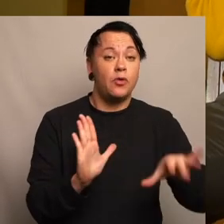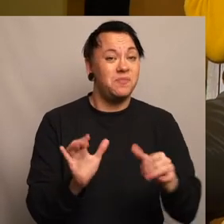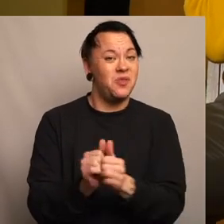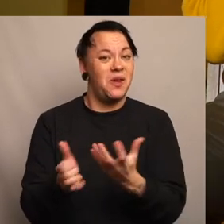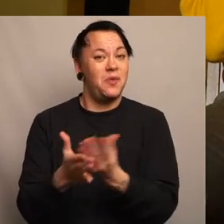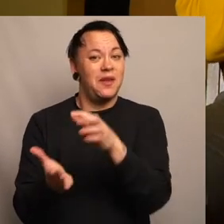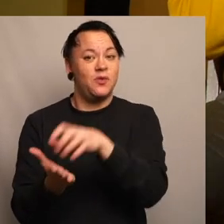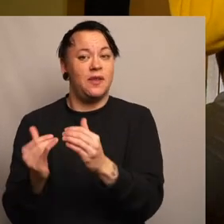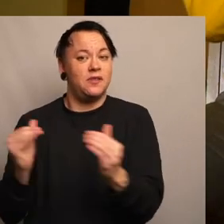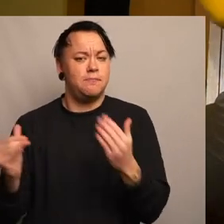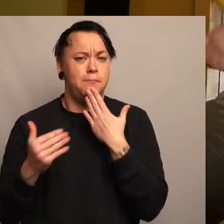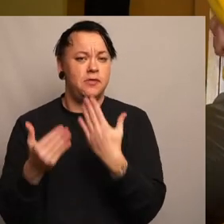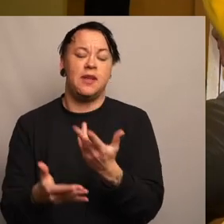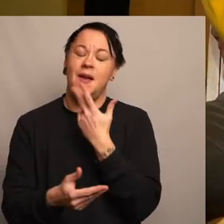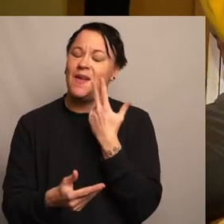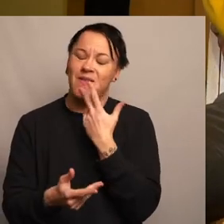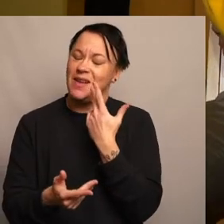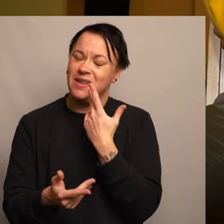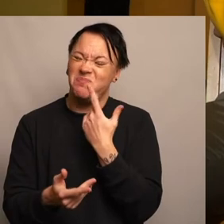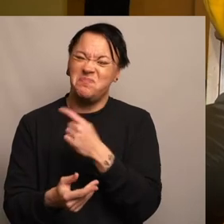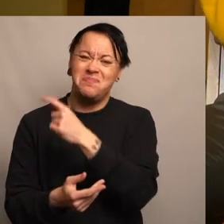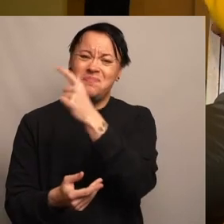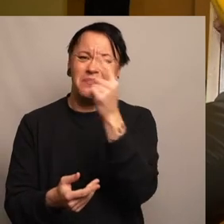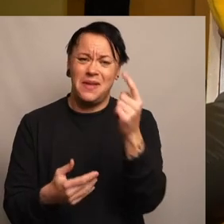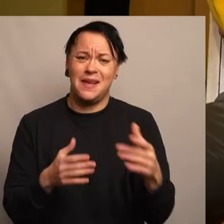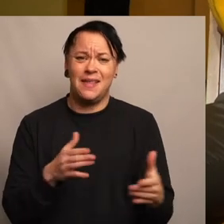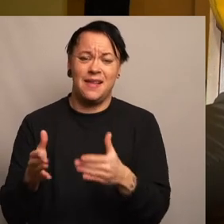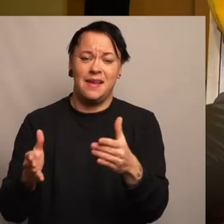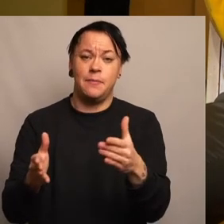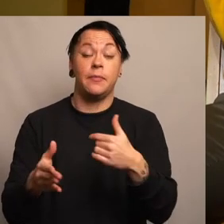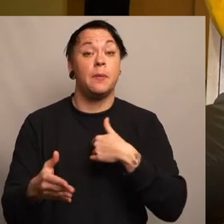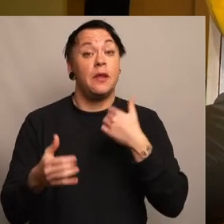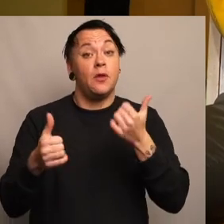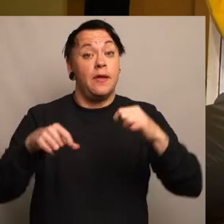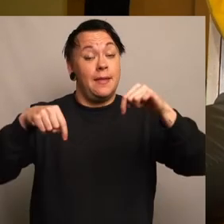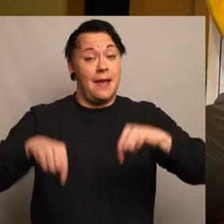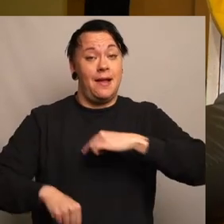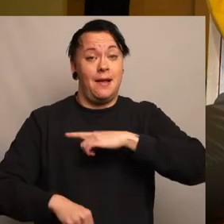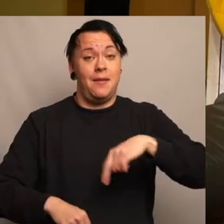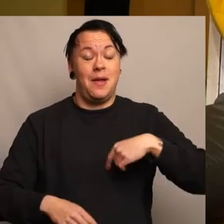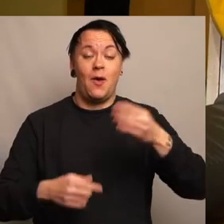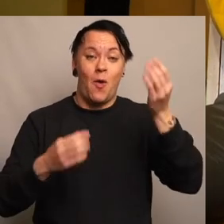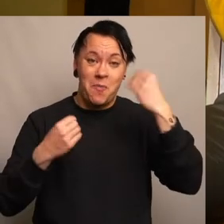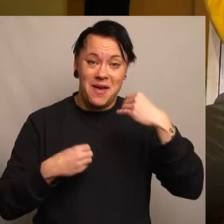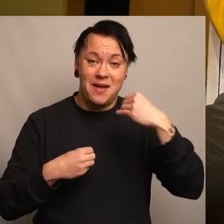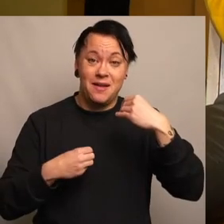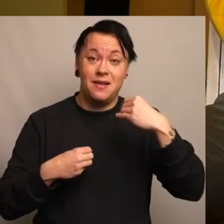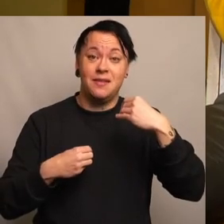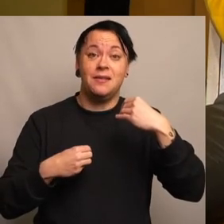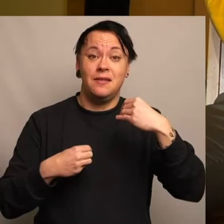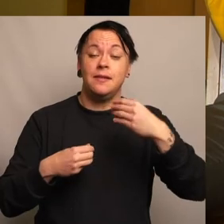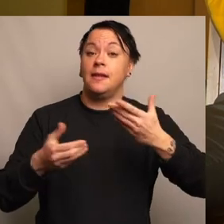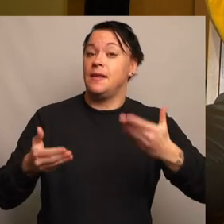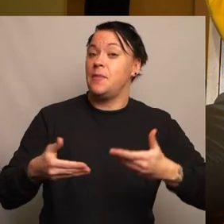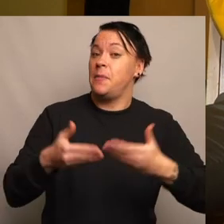it. So it's quite long, I think. So I hope we learn here that, I think, for me, that what we have today is